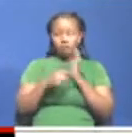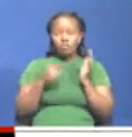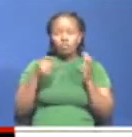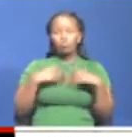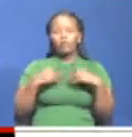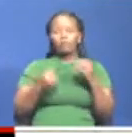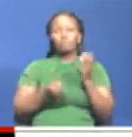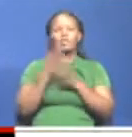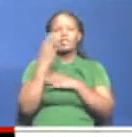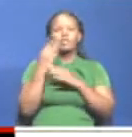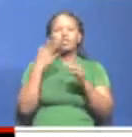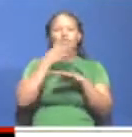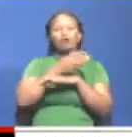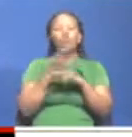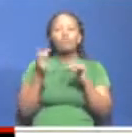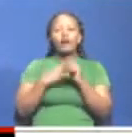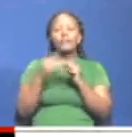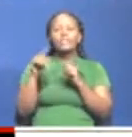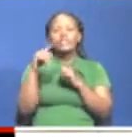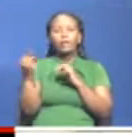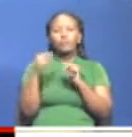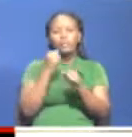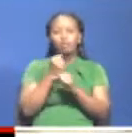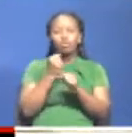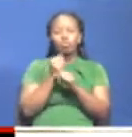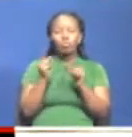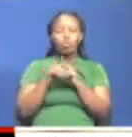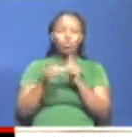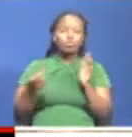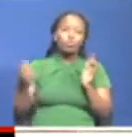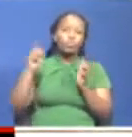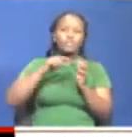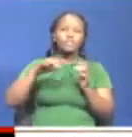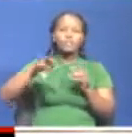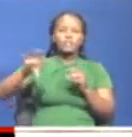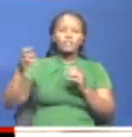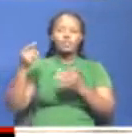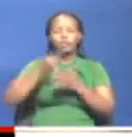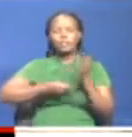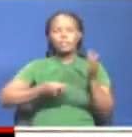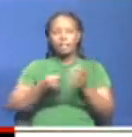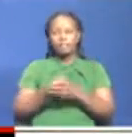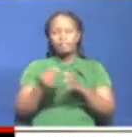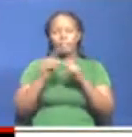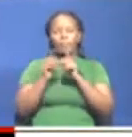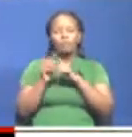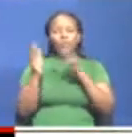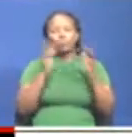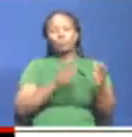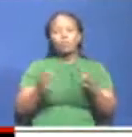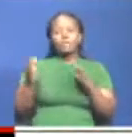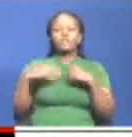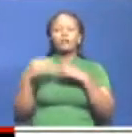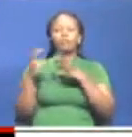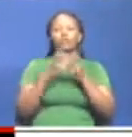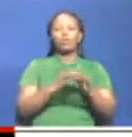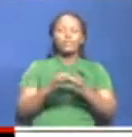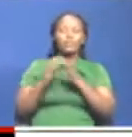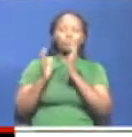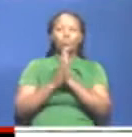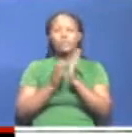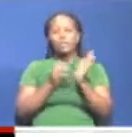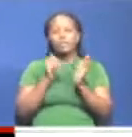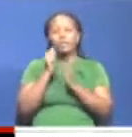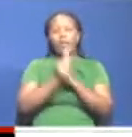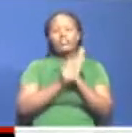8,000 jobs and increase the county's revenue. There are plans to connect the industrial zone with the standard gauge railway to help